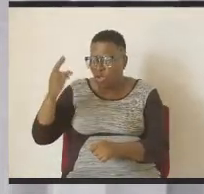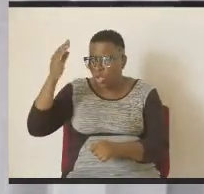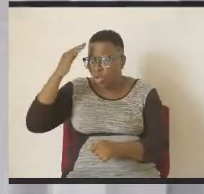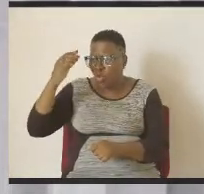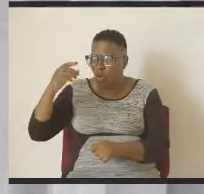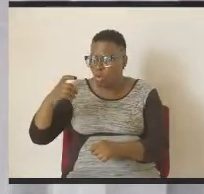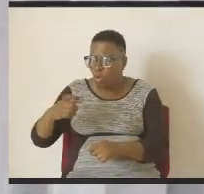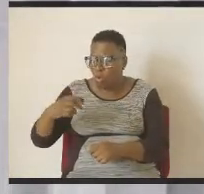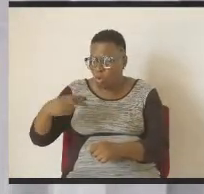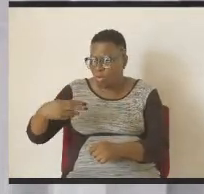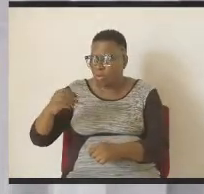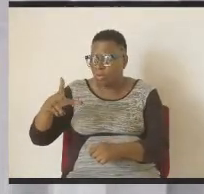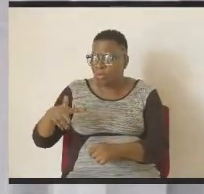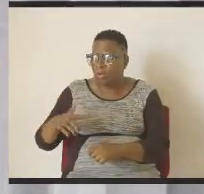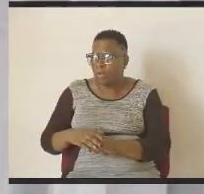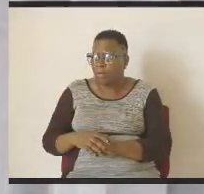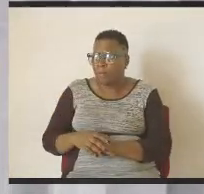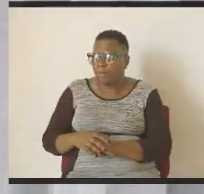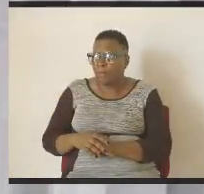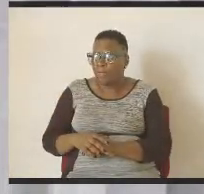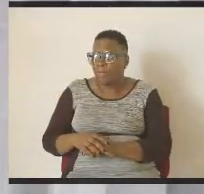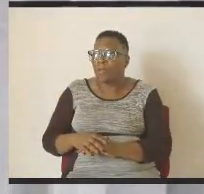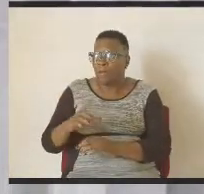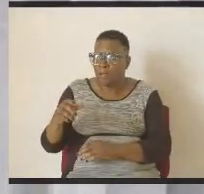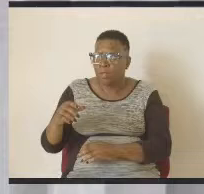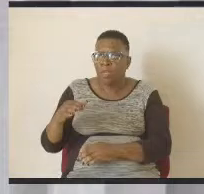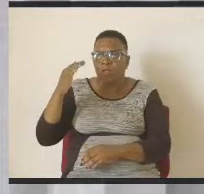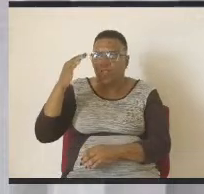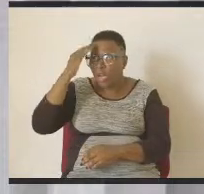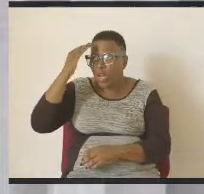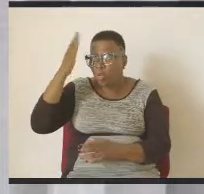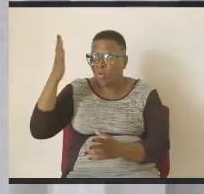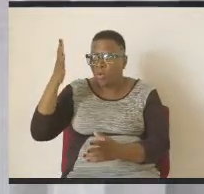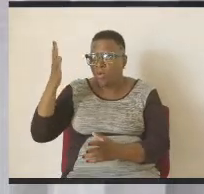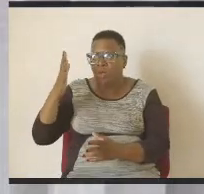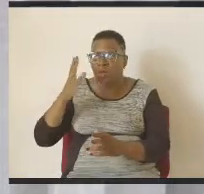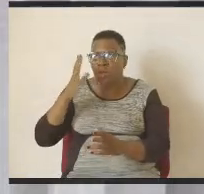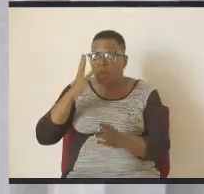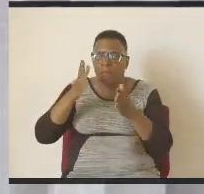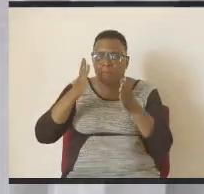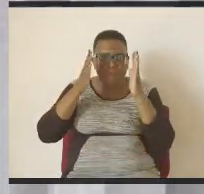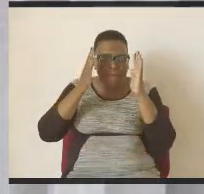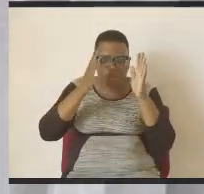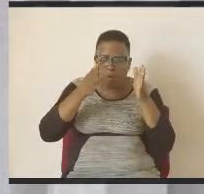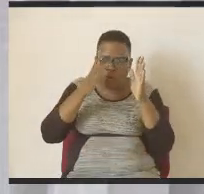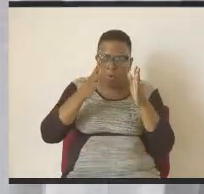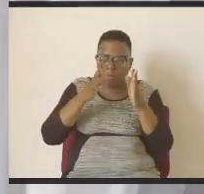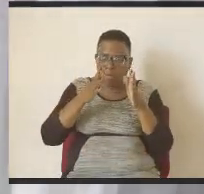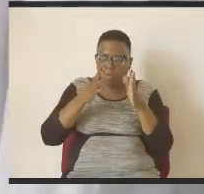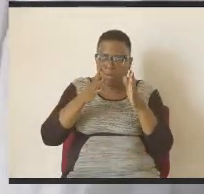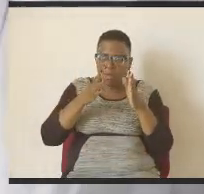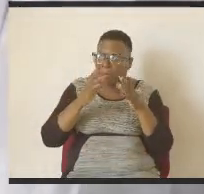landmarks. They may even feel as if they can reduce their attention and put less